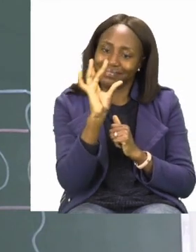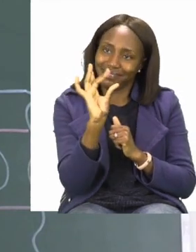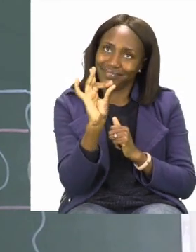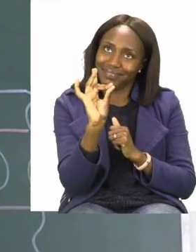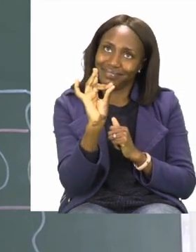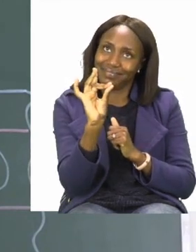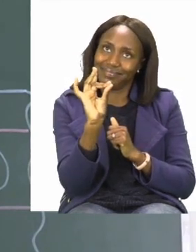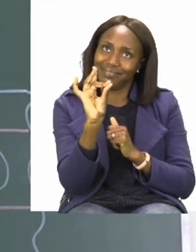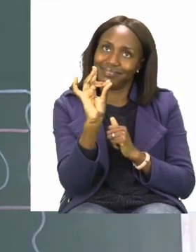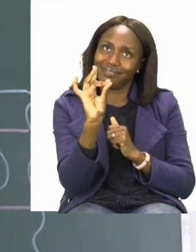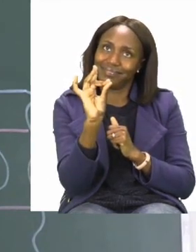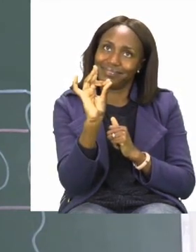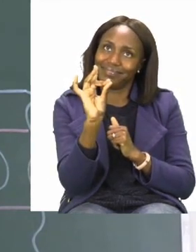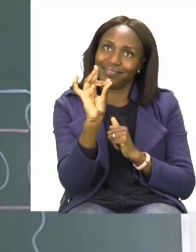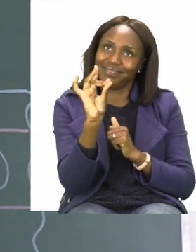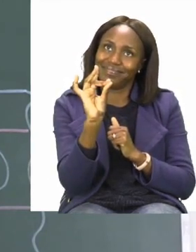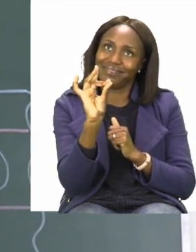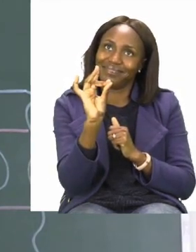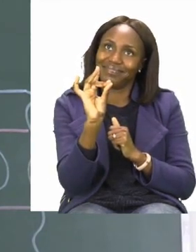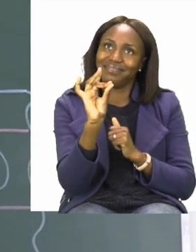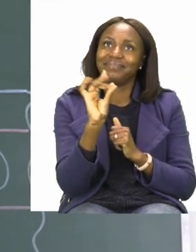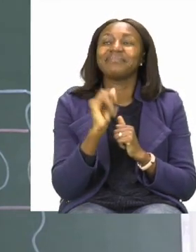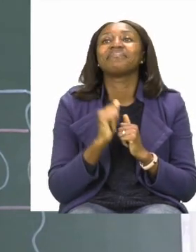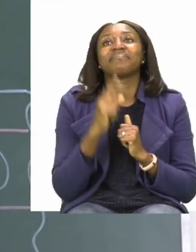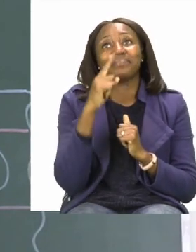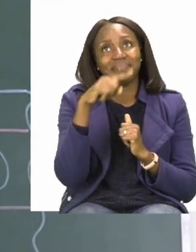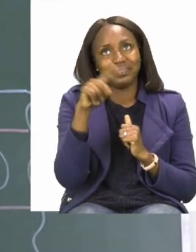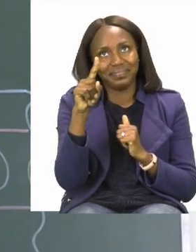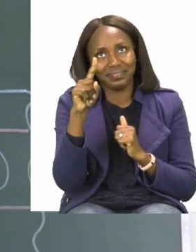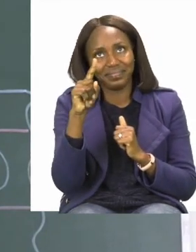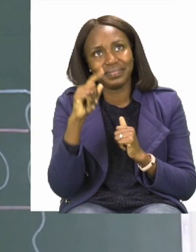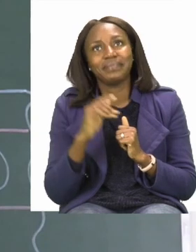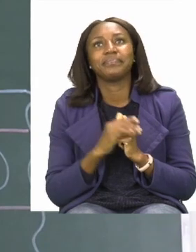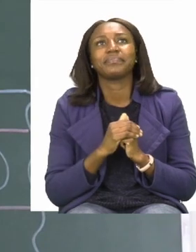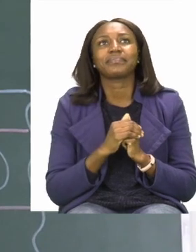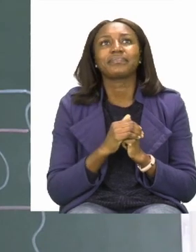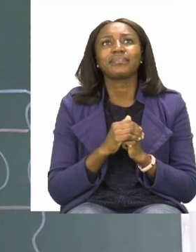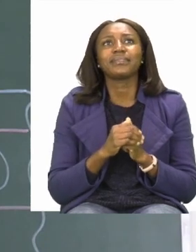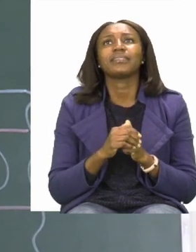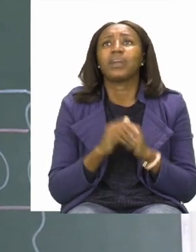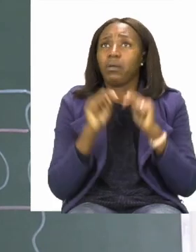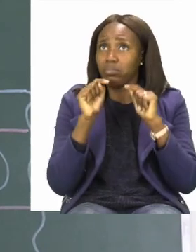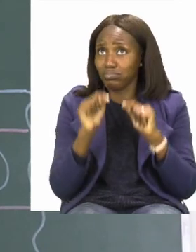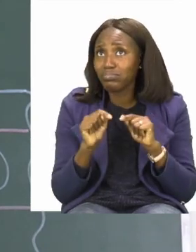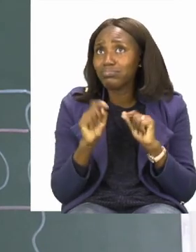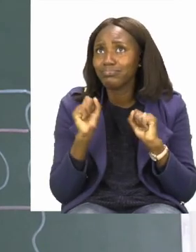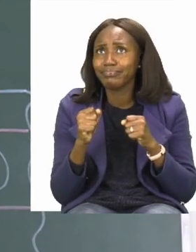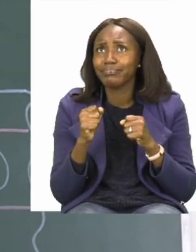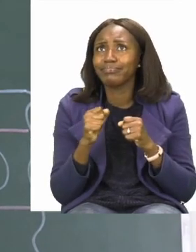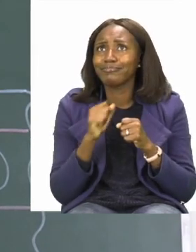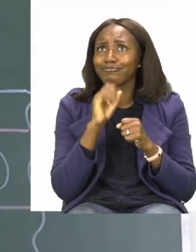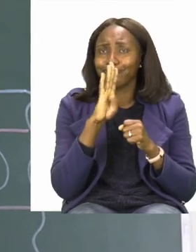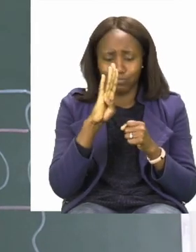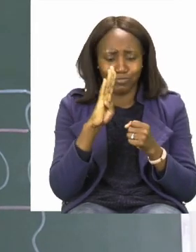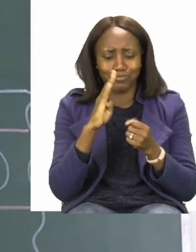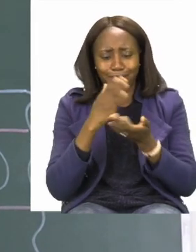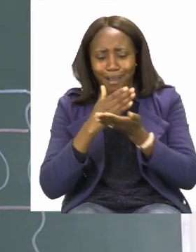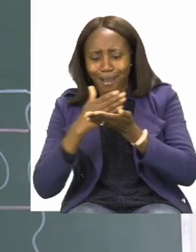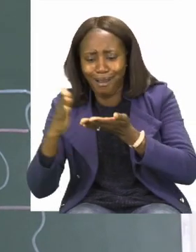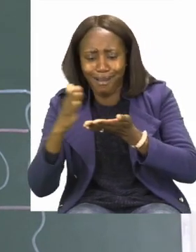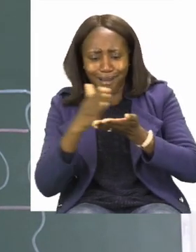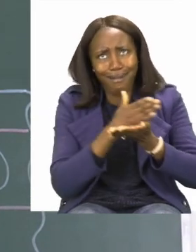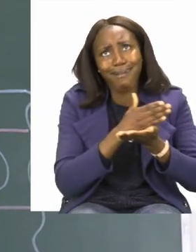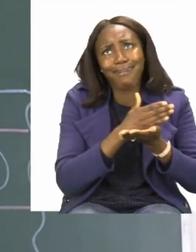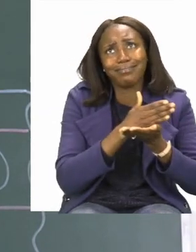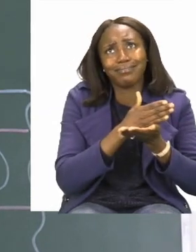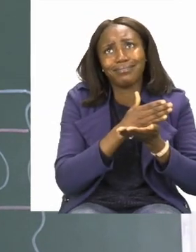we double 4 will give us 8. But how about when we are halving